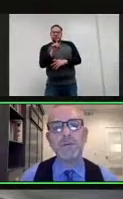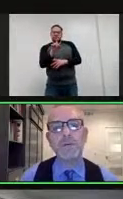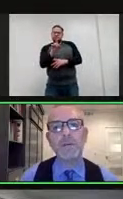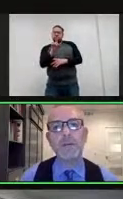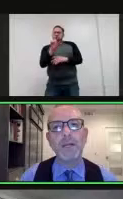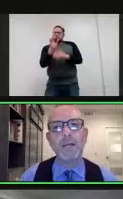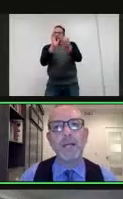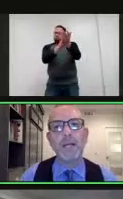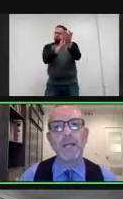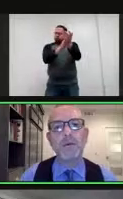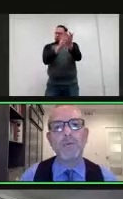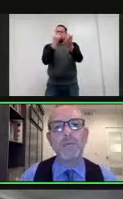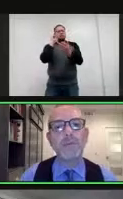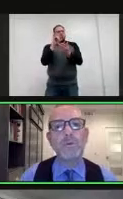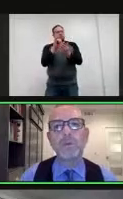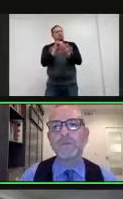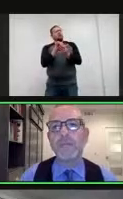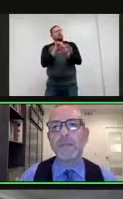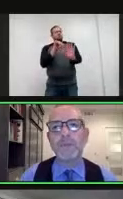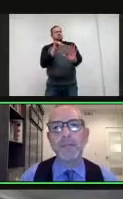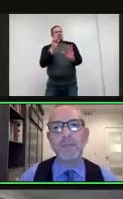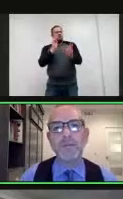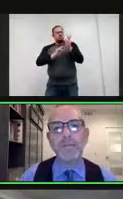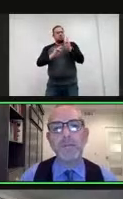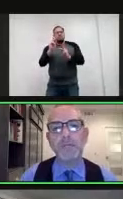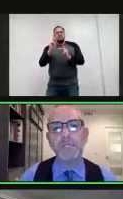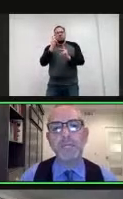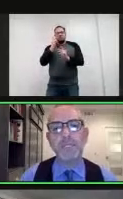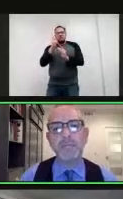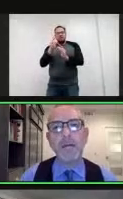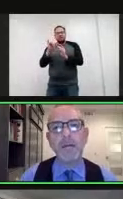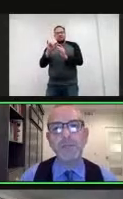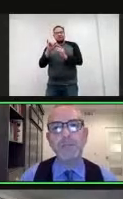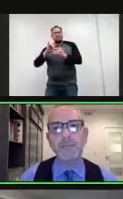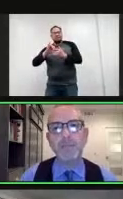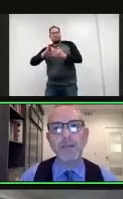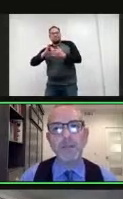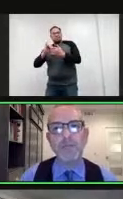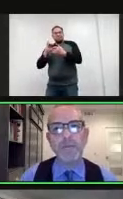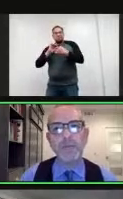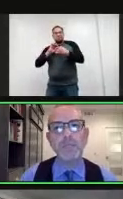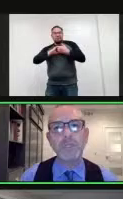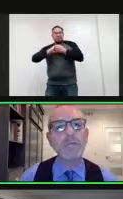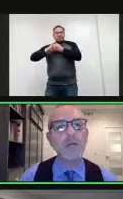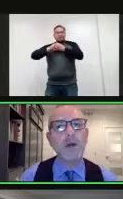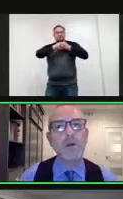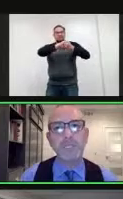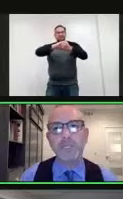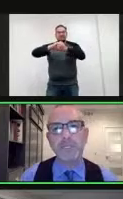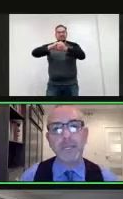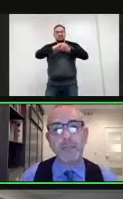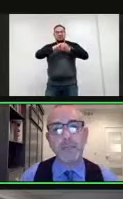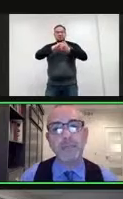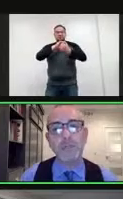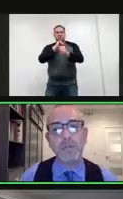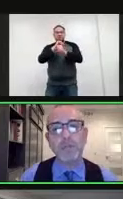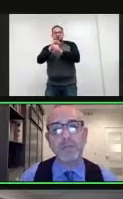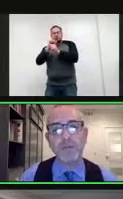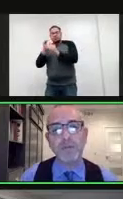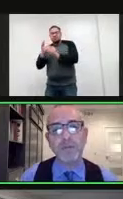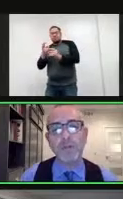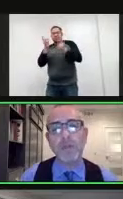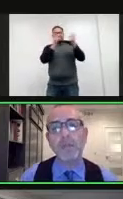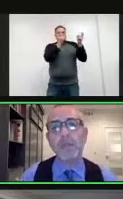also within the world of labor management relations that Salem-Keizer's labor management relations are seen as collaborative and